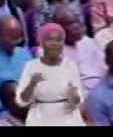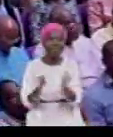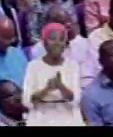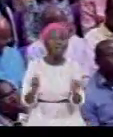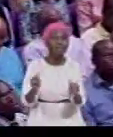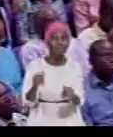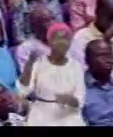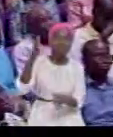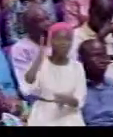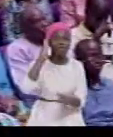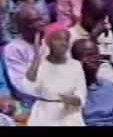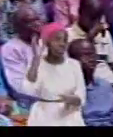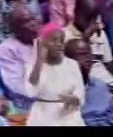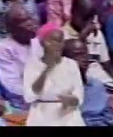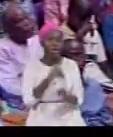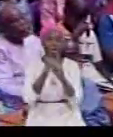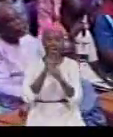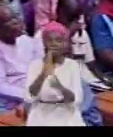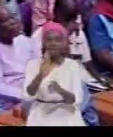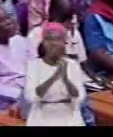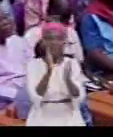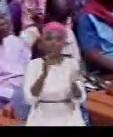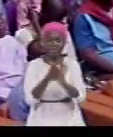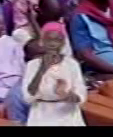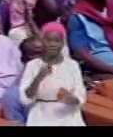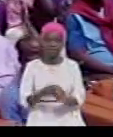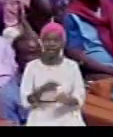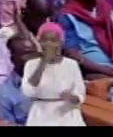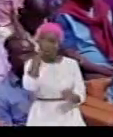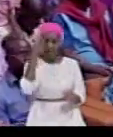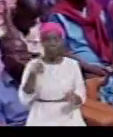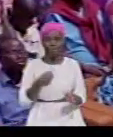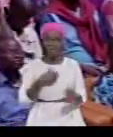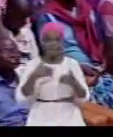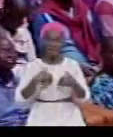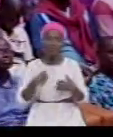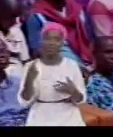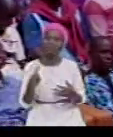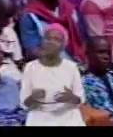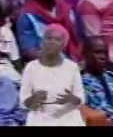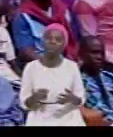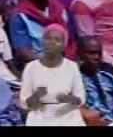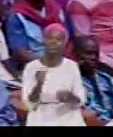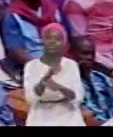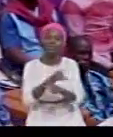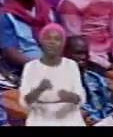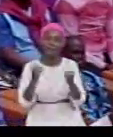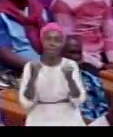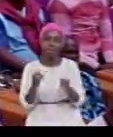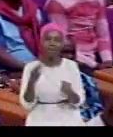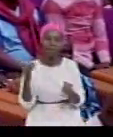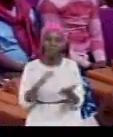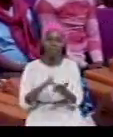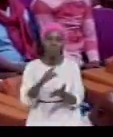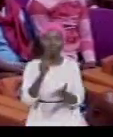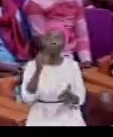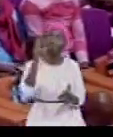we have the conquering power of the glorious one over all